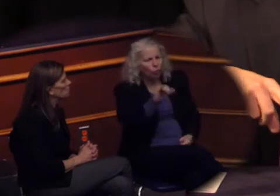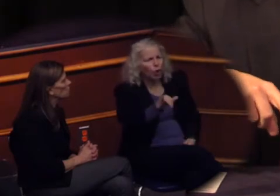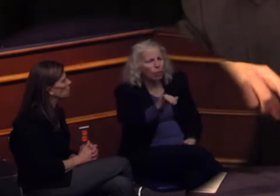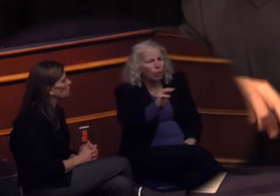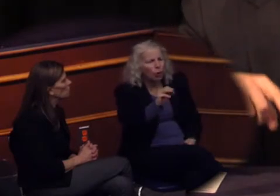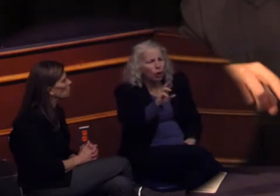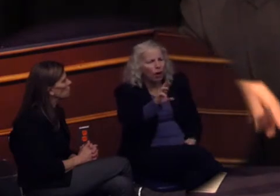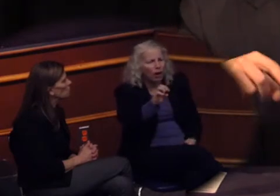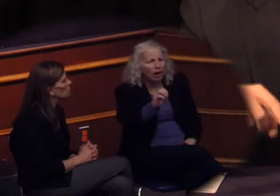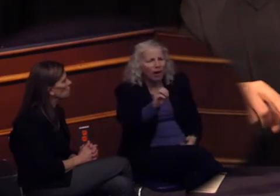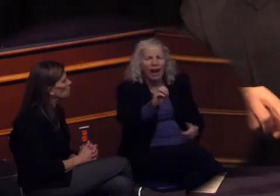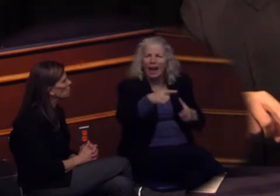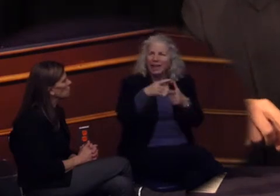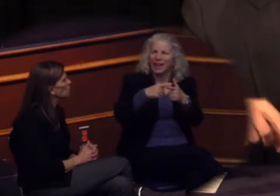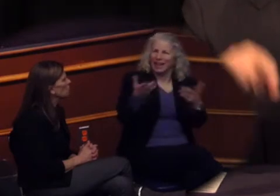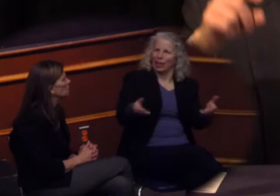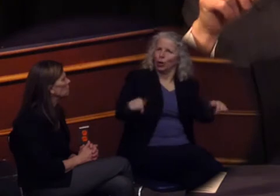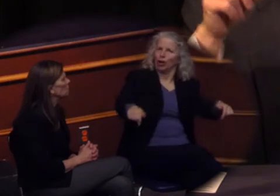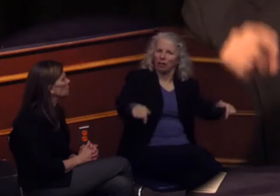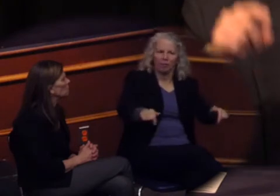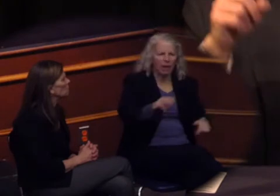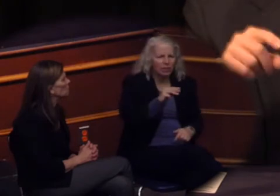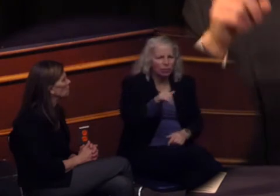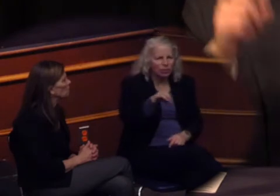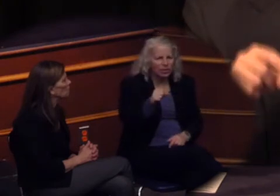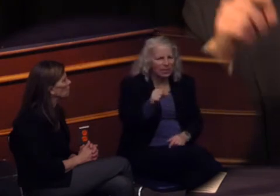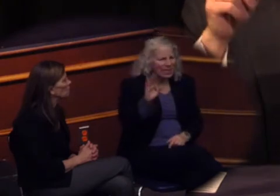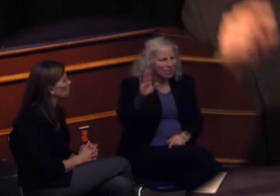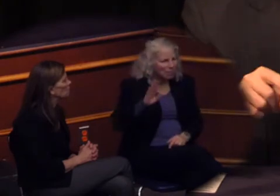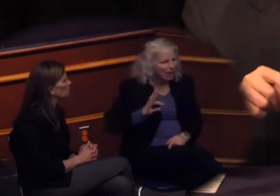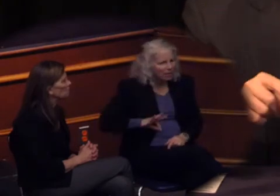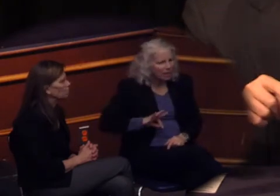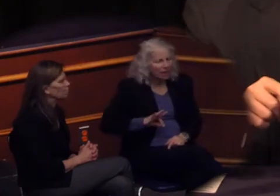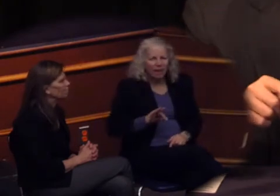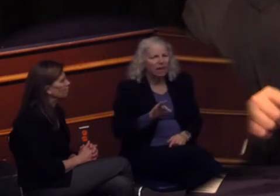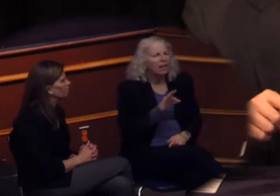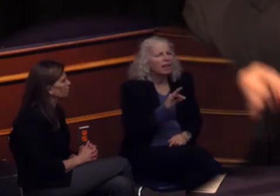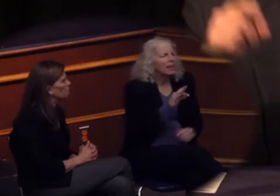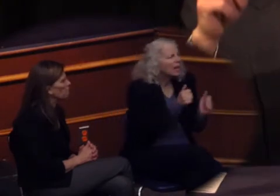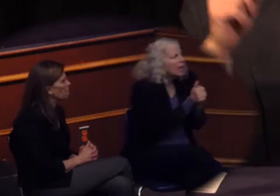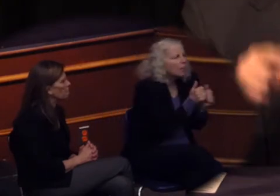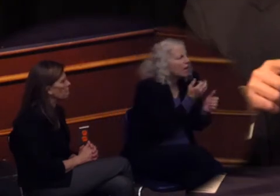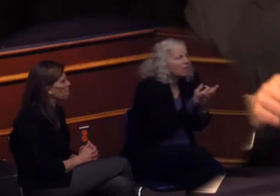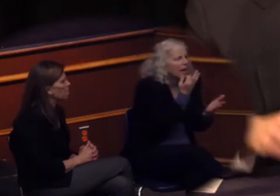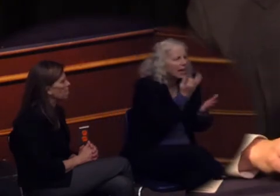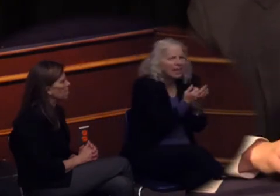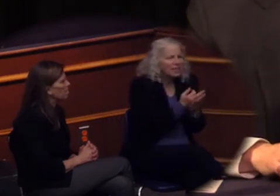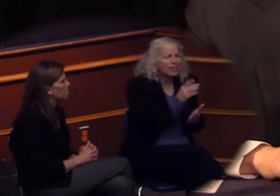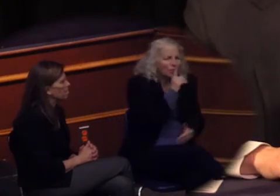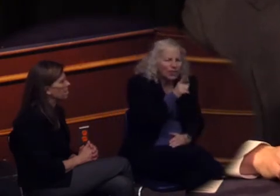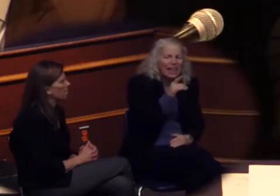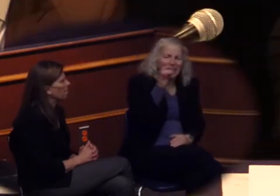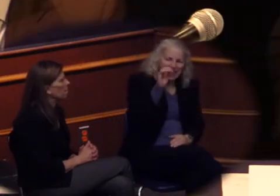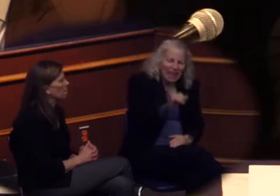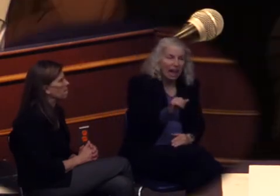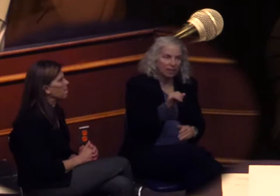back down to the State Party for his benefit. It's against the letter and spirit of our campaign finance laws, and I will shut it down.